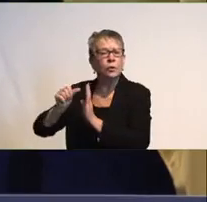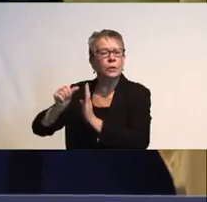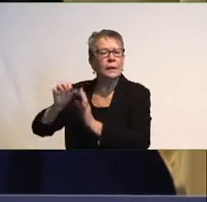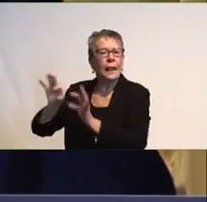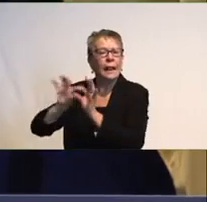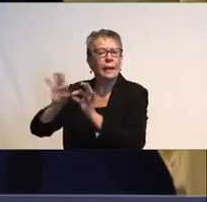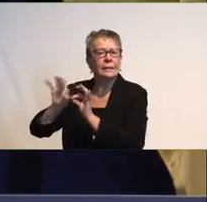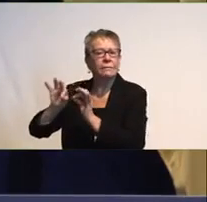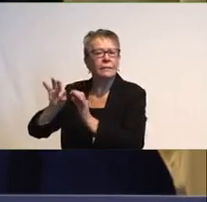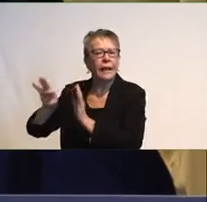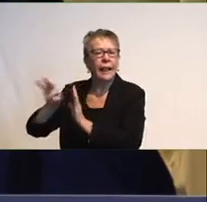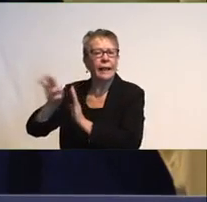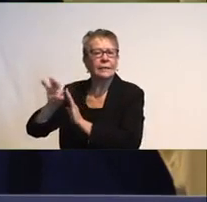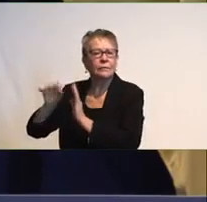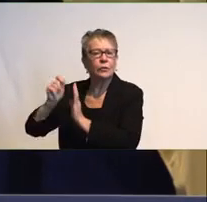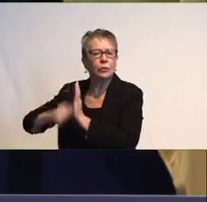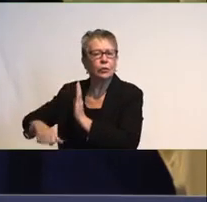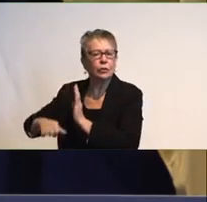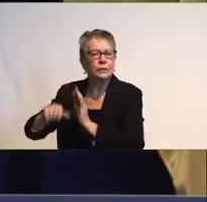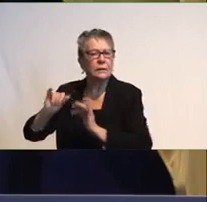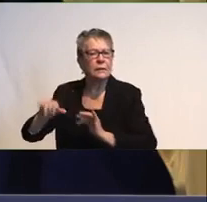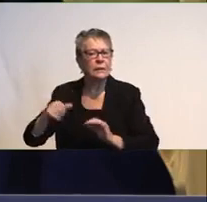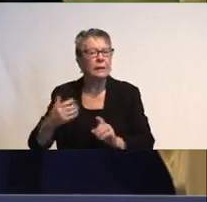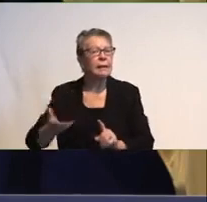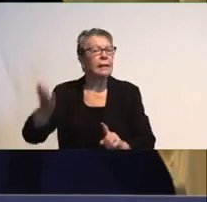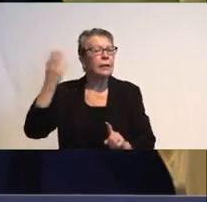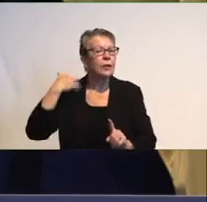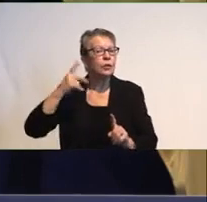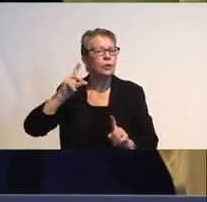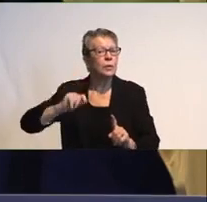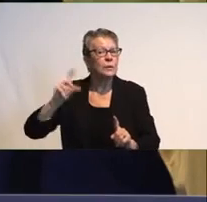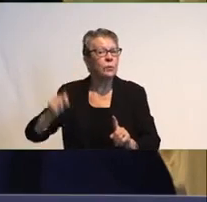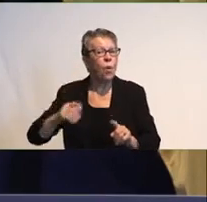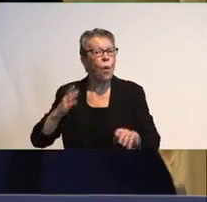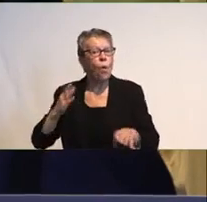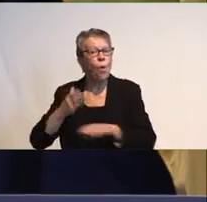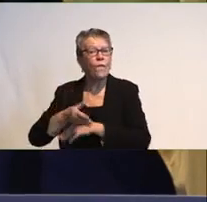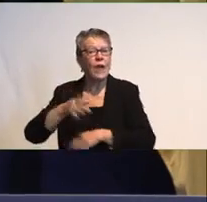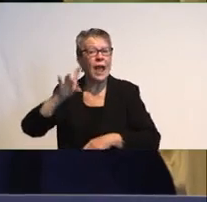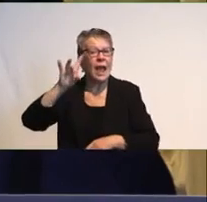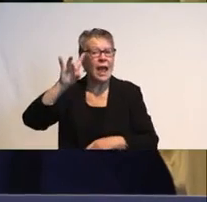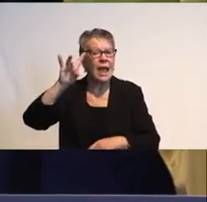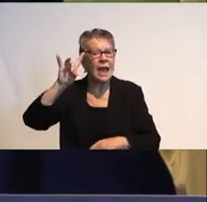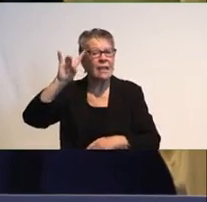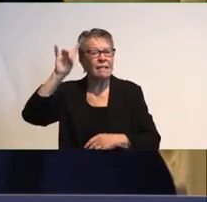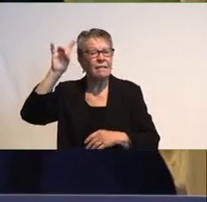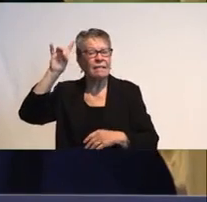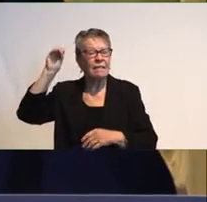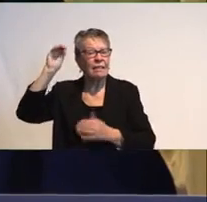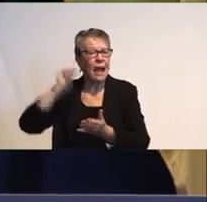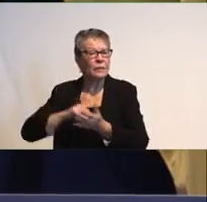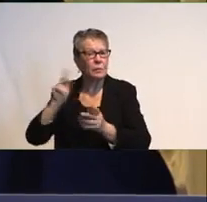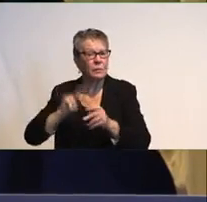was 8,270. We have in the ICU,